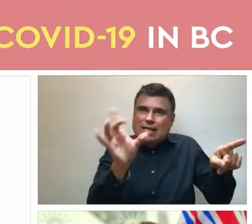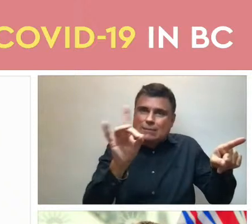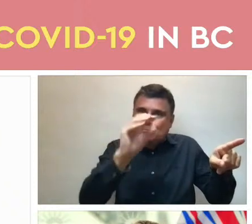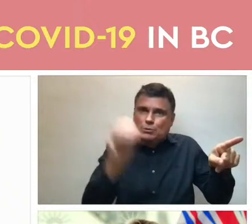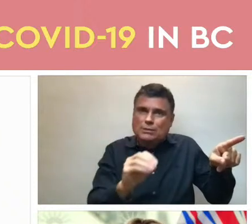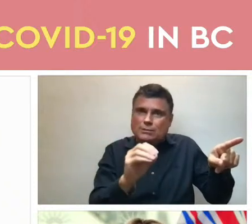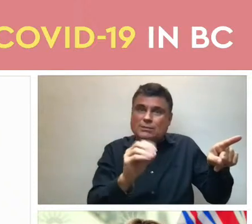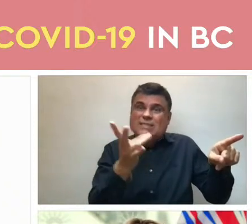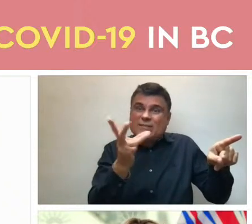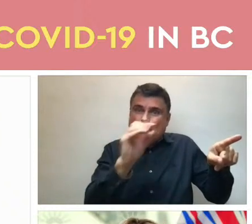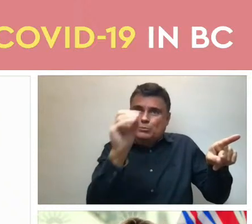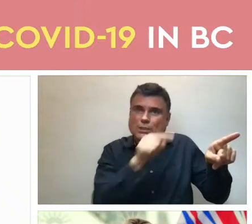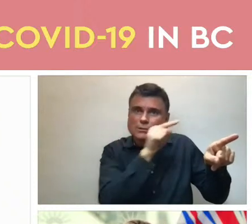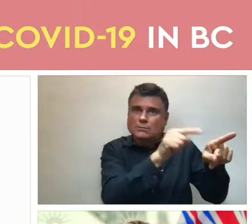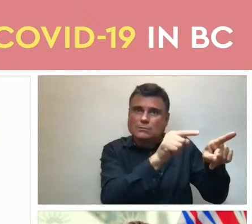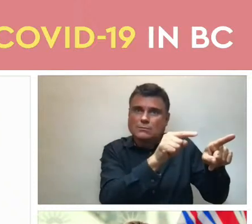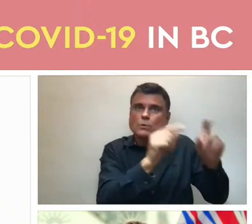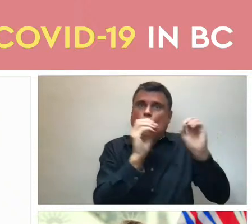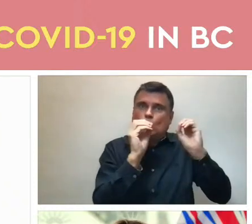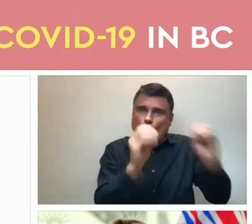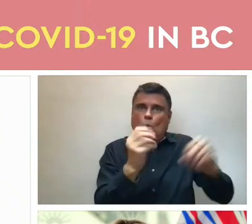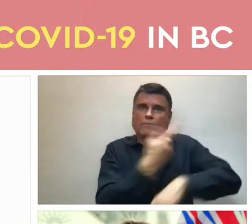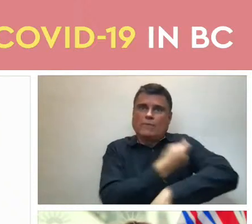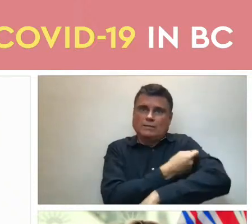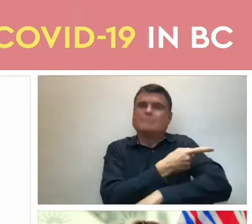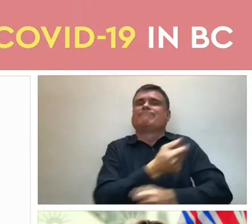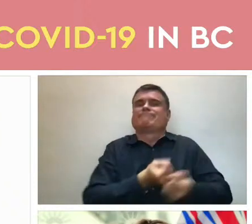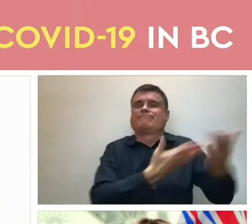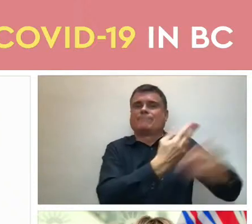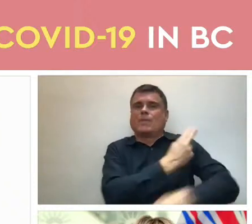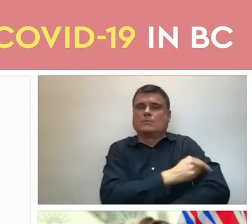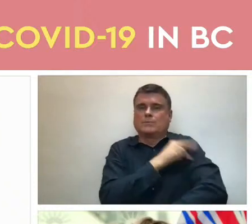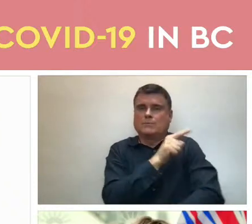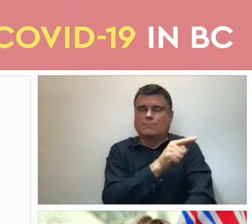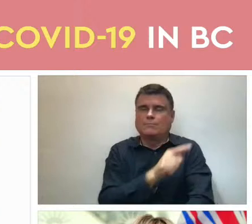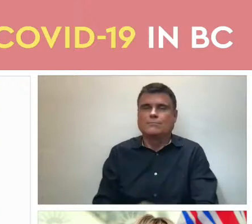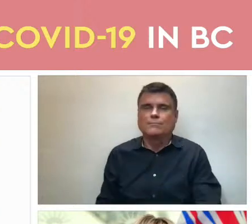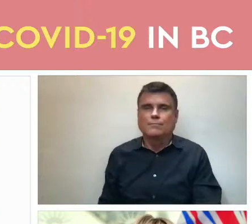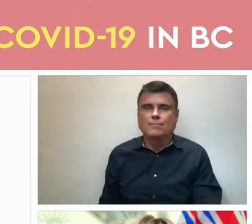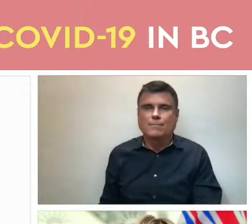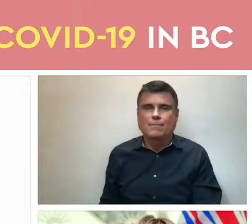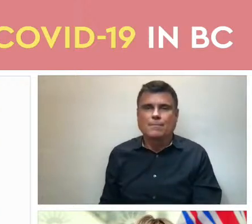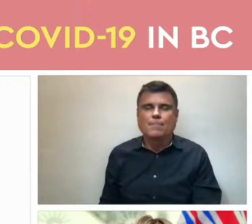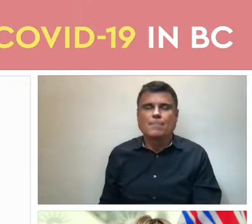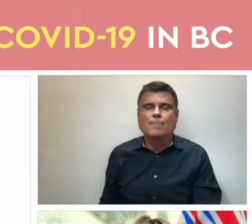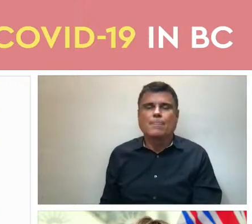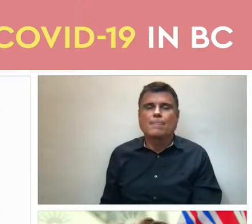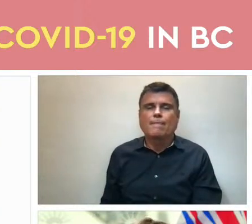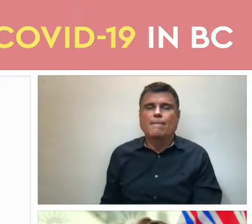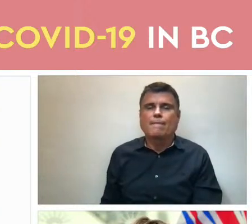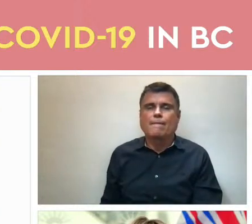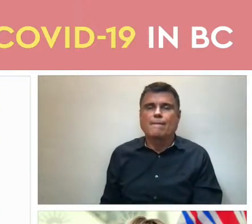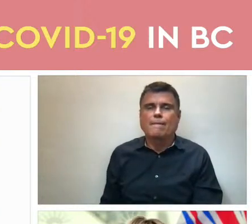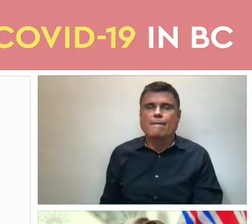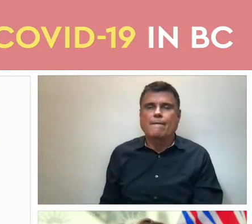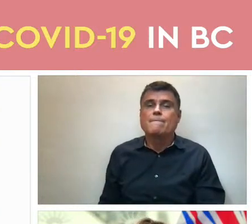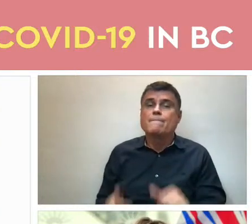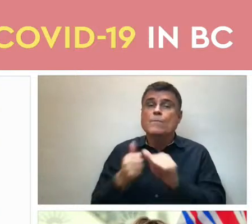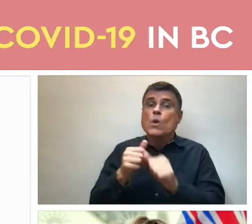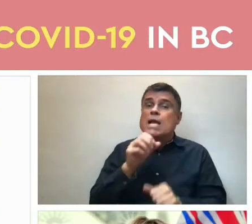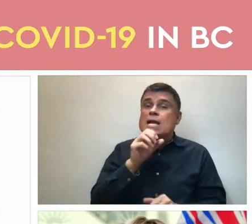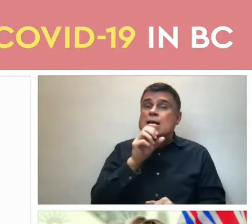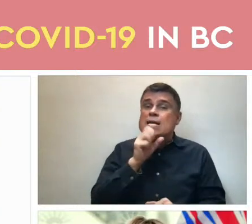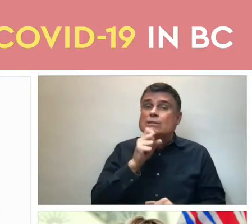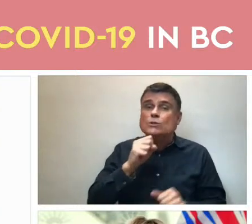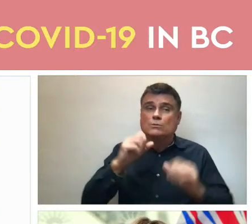If we break that down further, and this looks at the age groups, and it really shows that picture that age and not